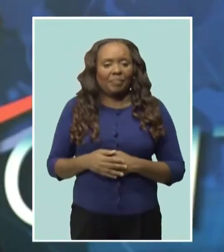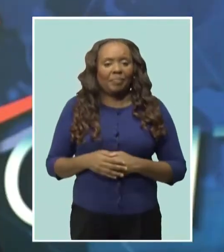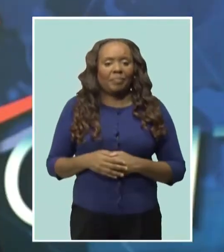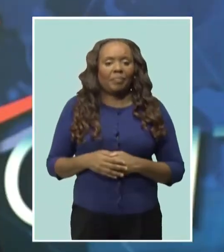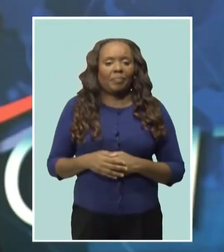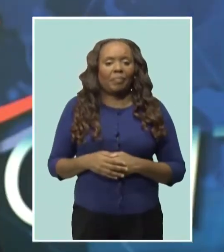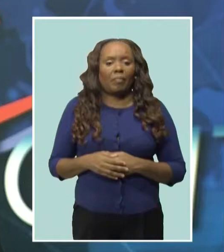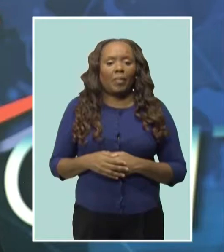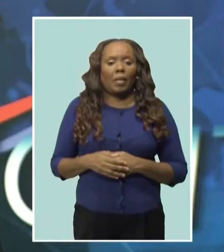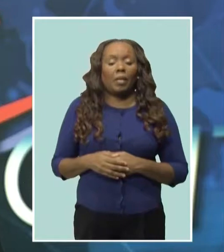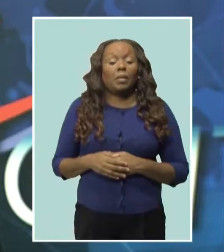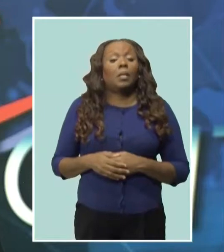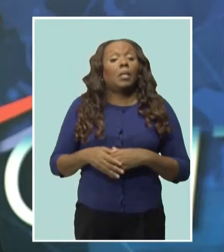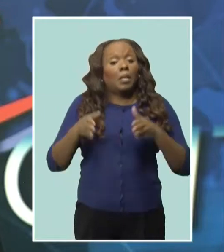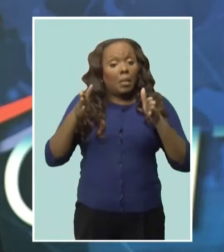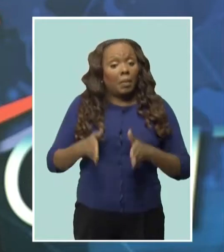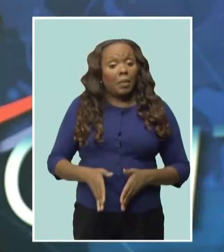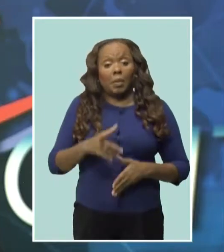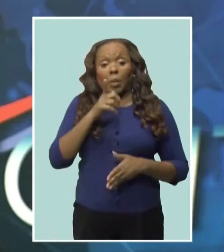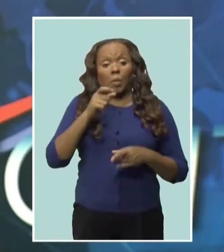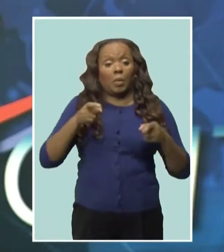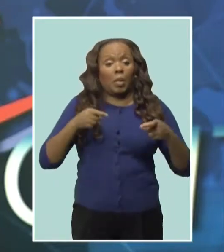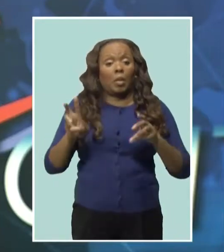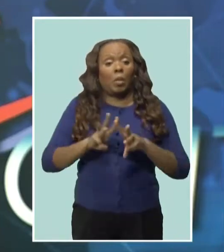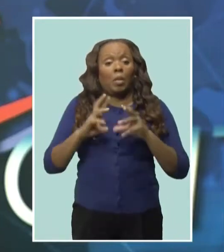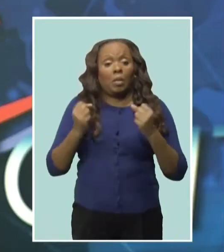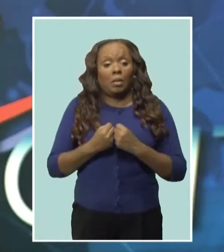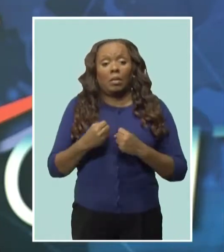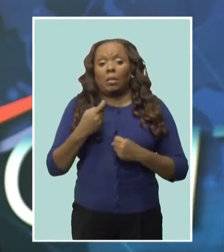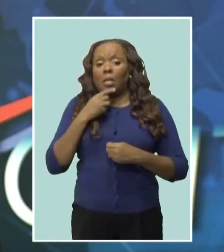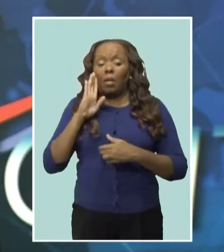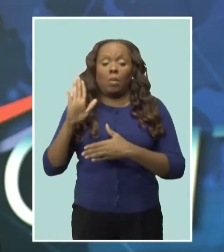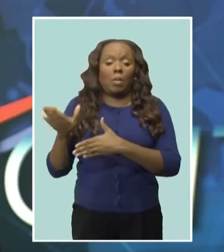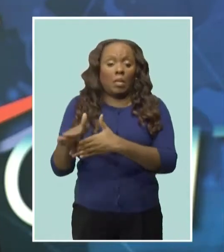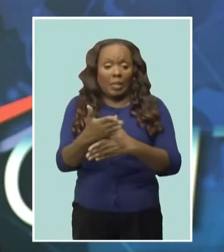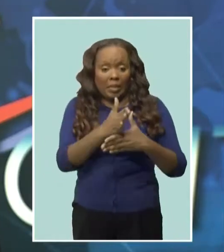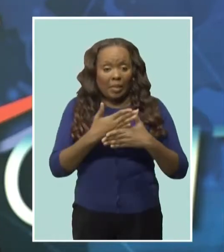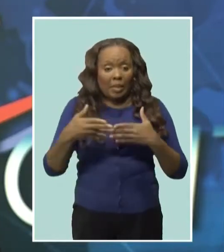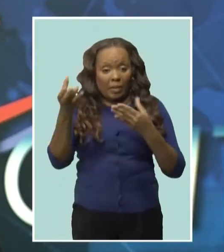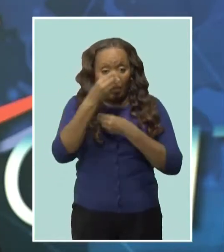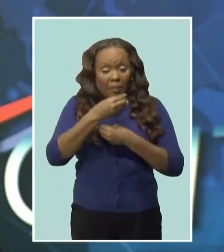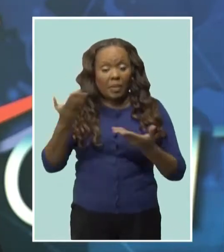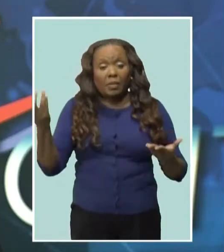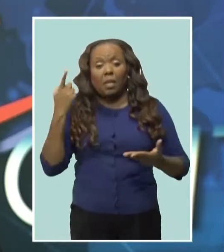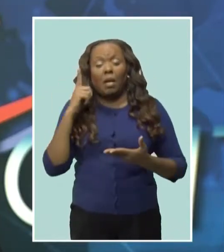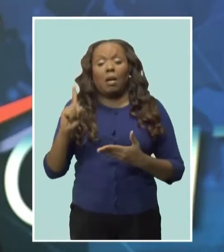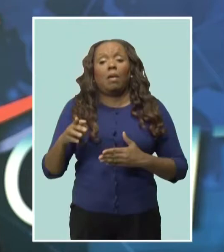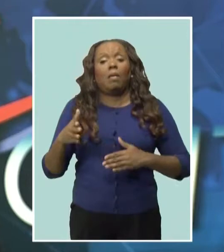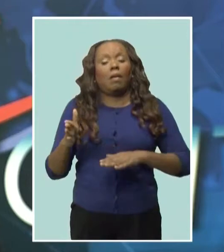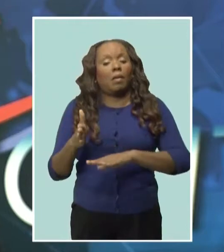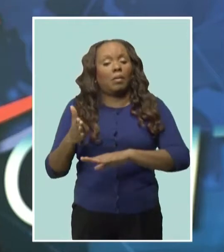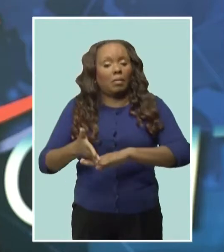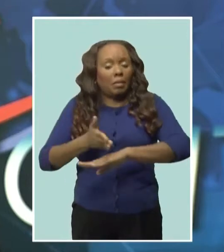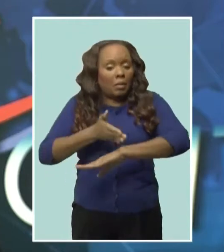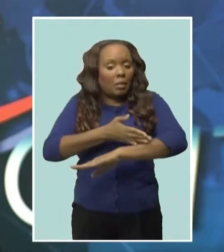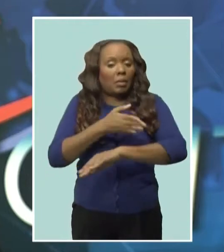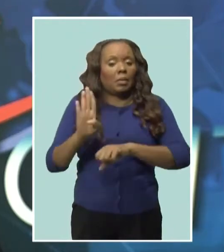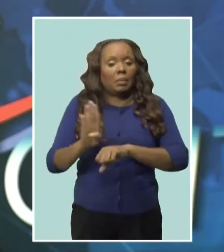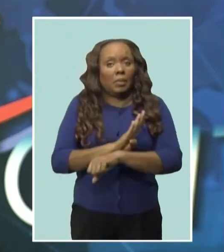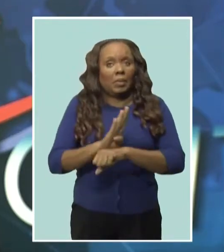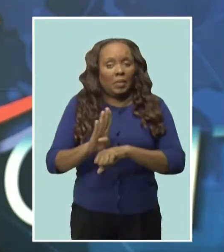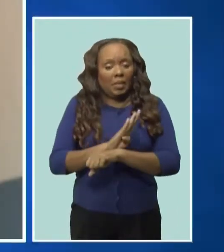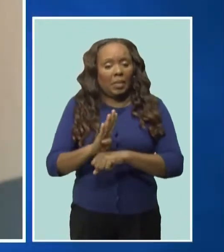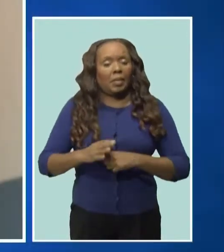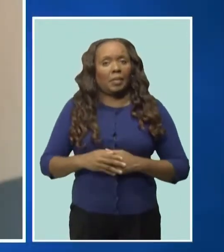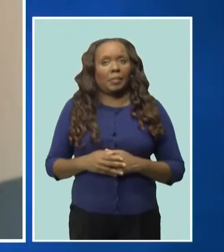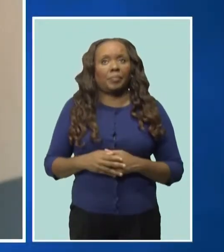Meanwhile, Mr. Pimienta says the information he is sharing with the participants will help them to accelerate their businesses. And I